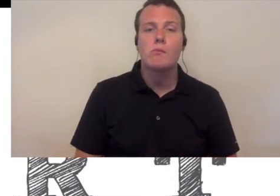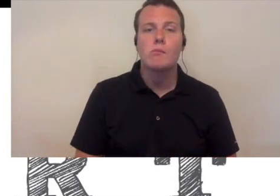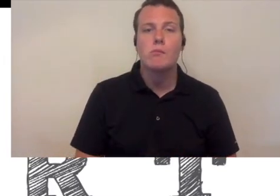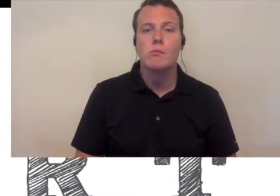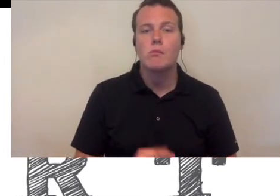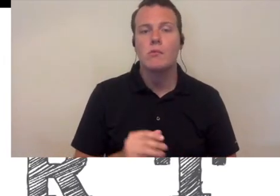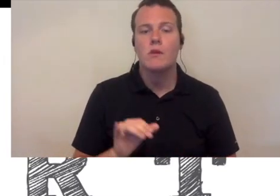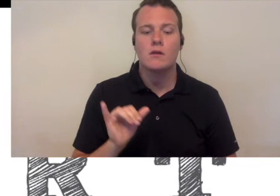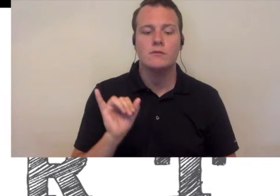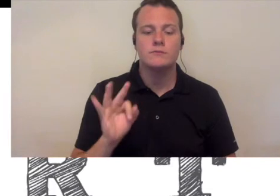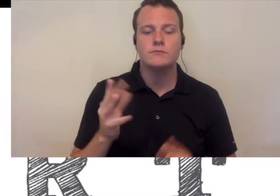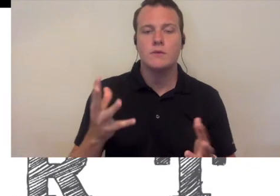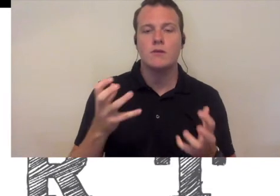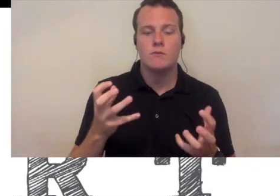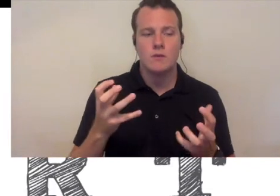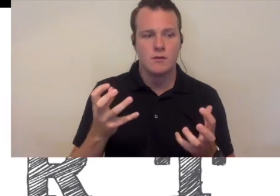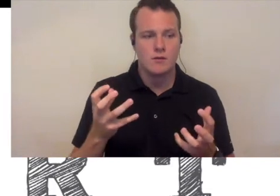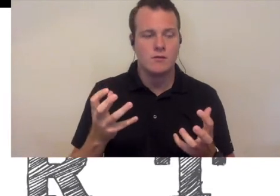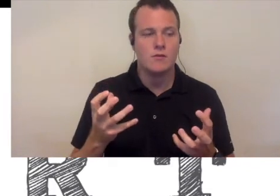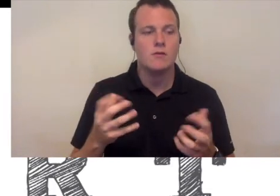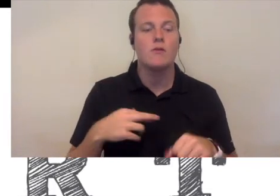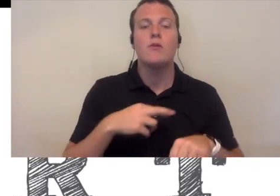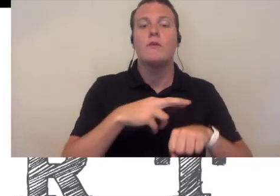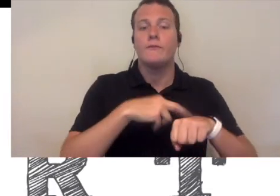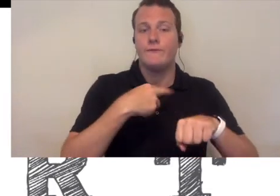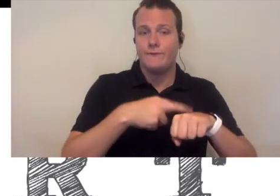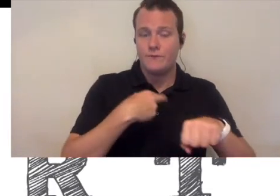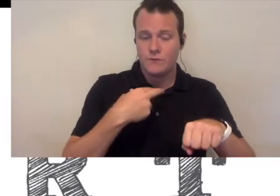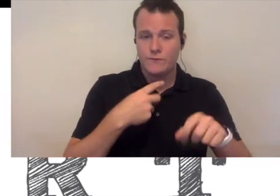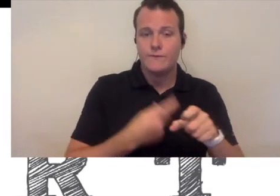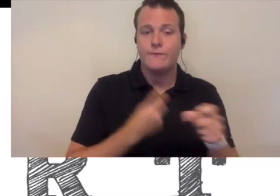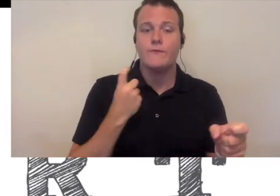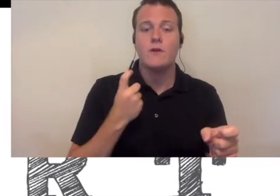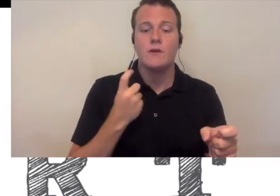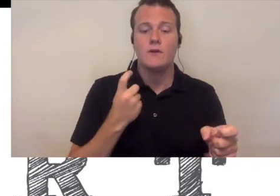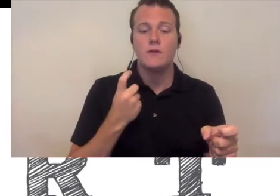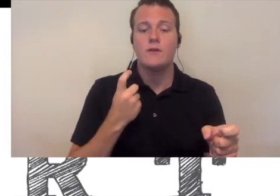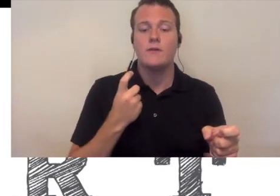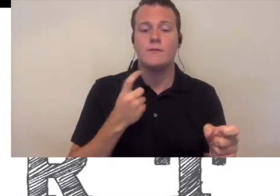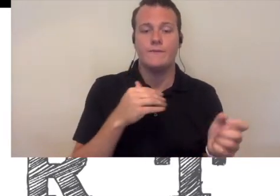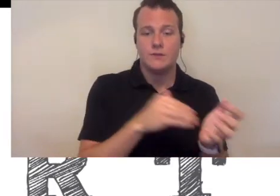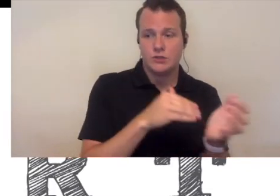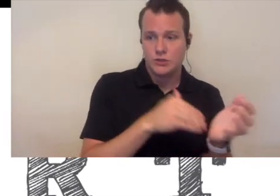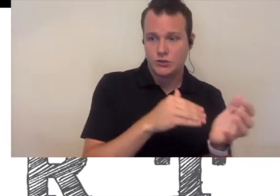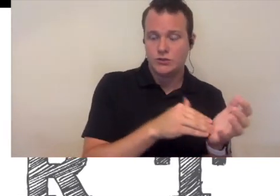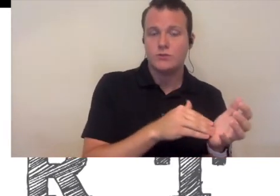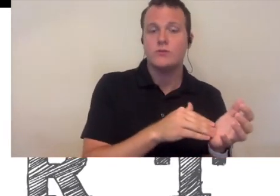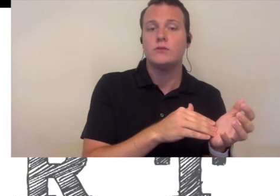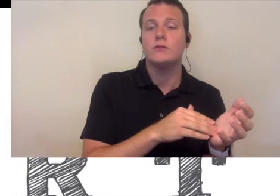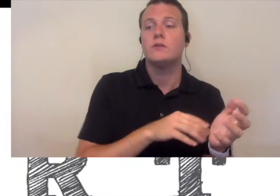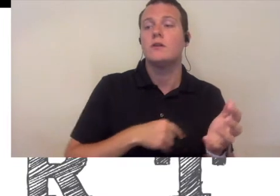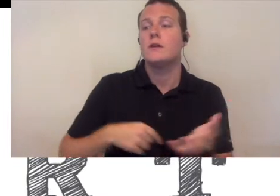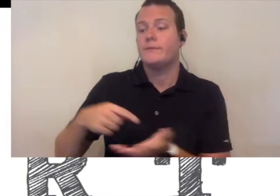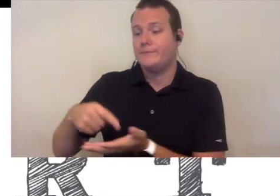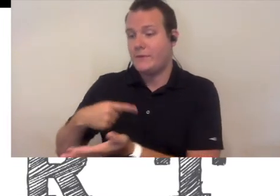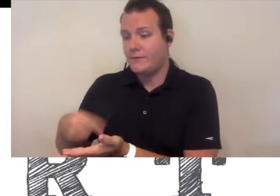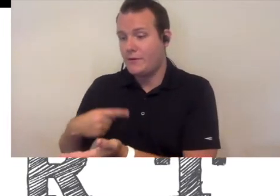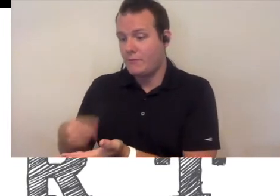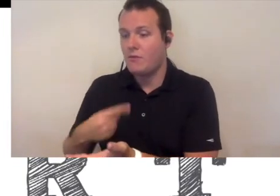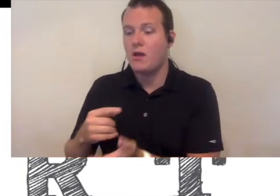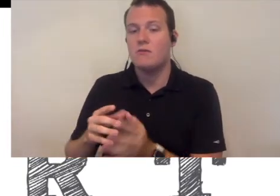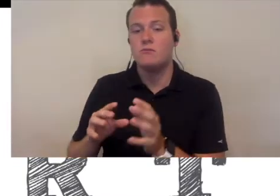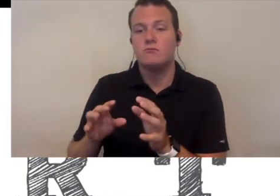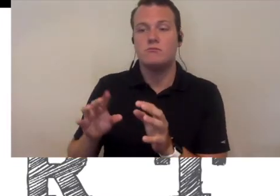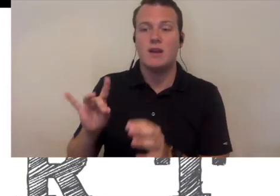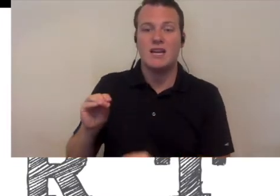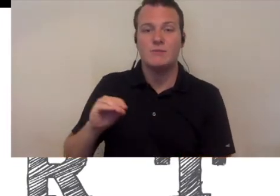reimbursements from physicians or referrals that end up with reimbursements of 80% of my practice, that's not